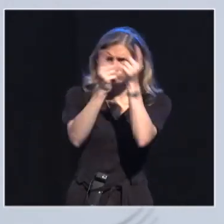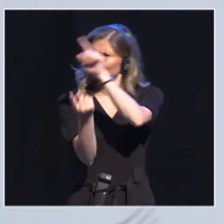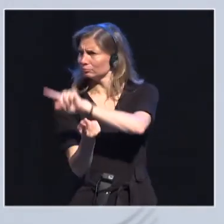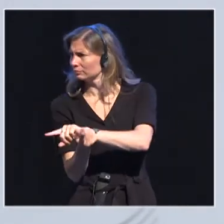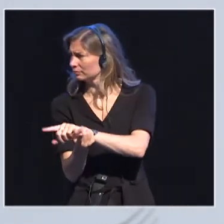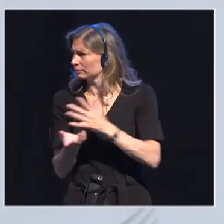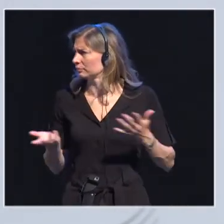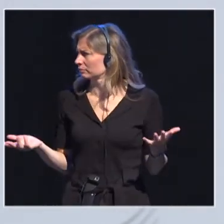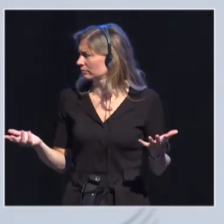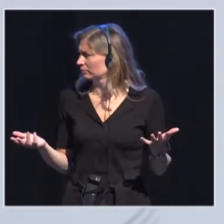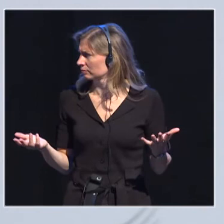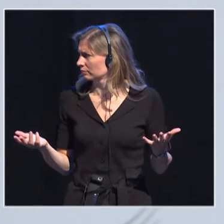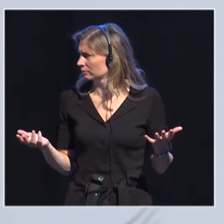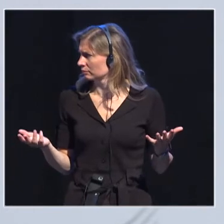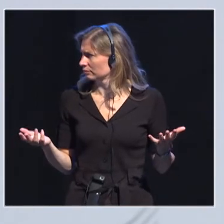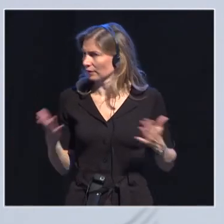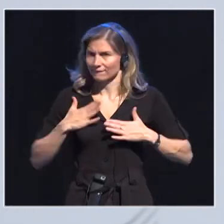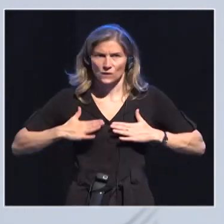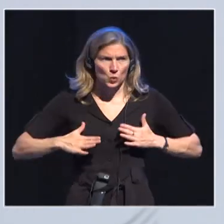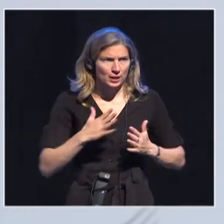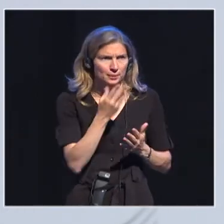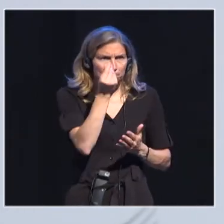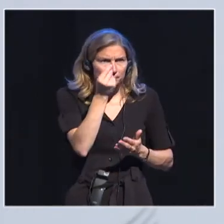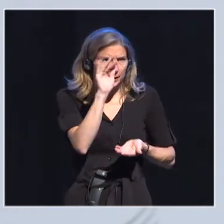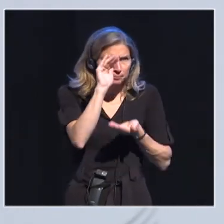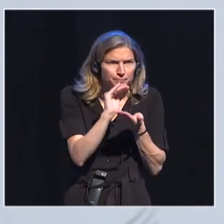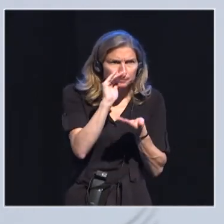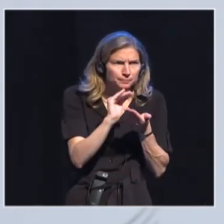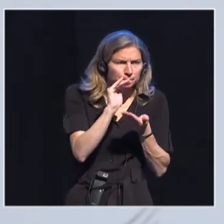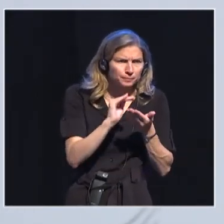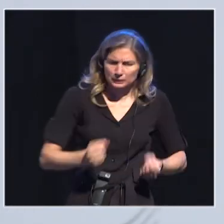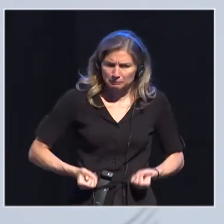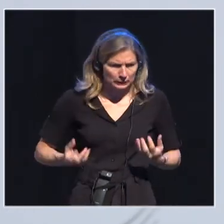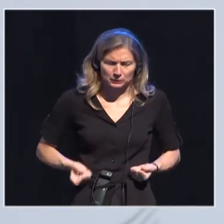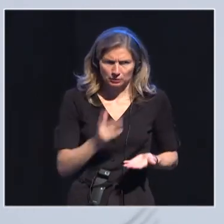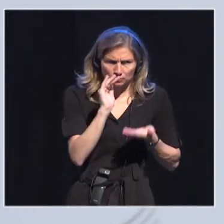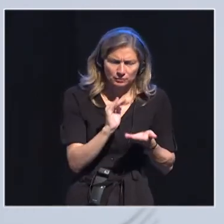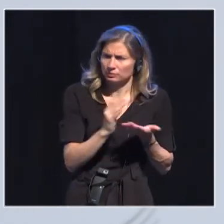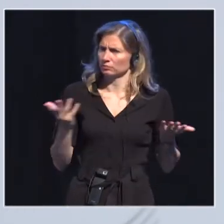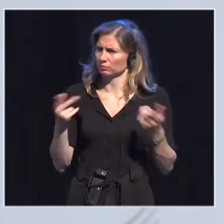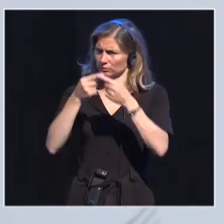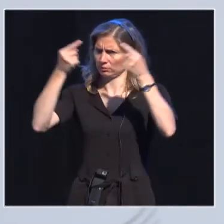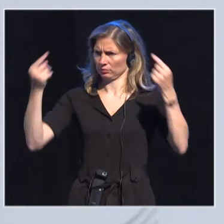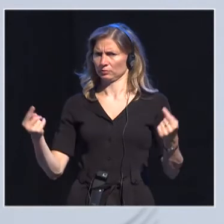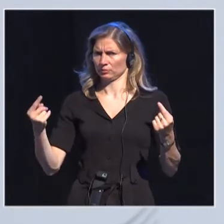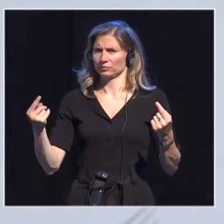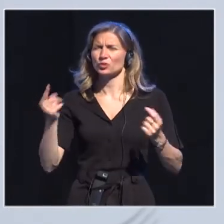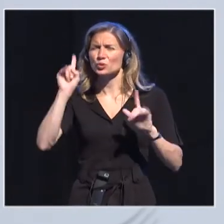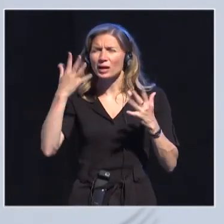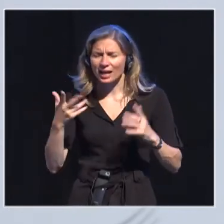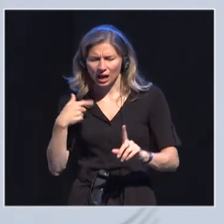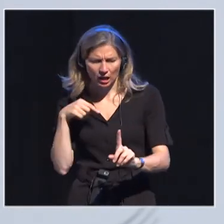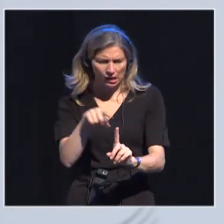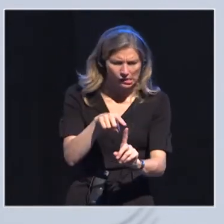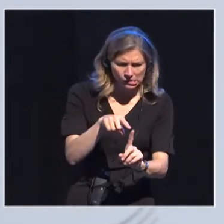so being able to finally have the data to measure where intervention is needed and what the